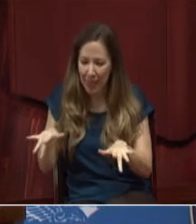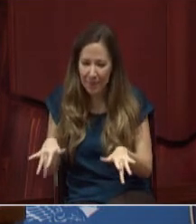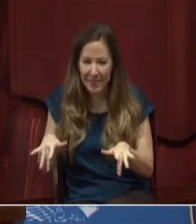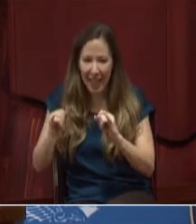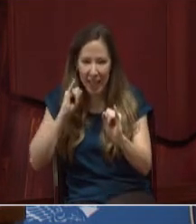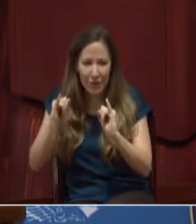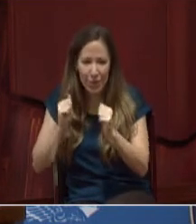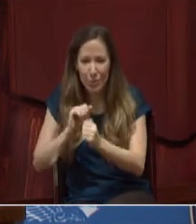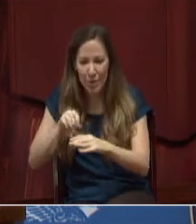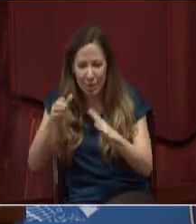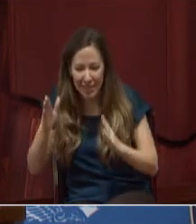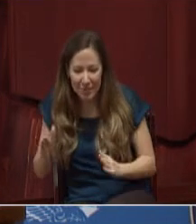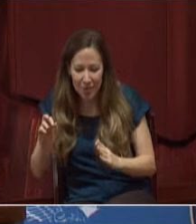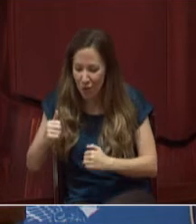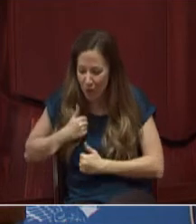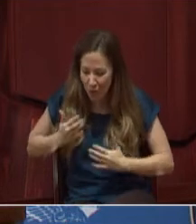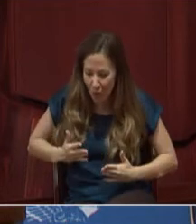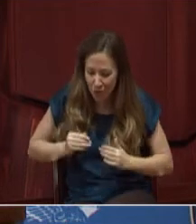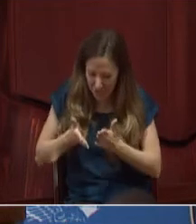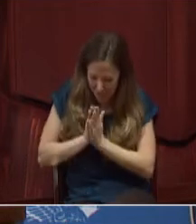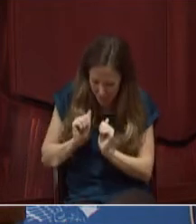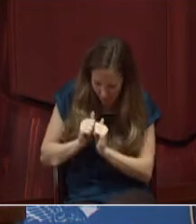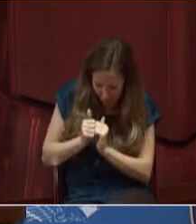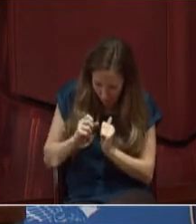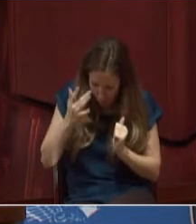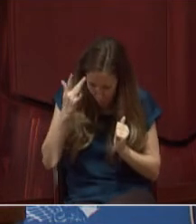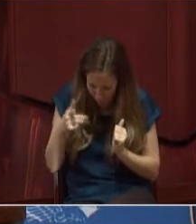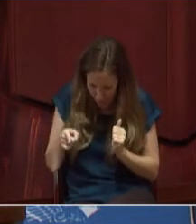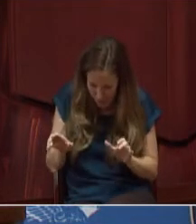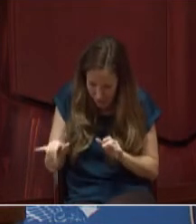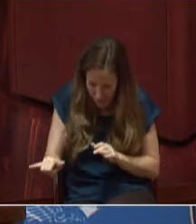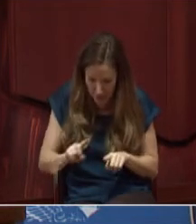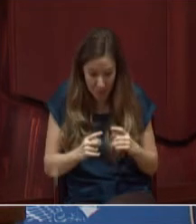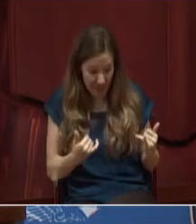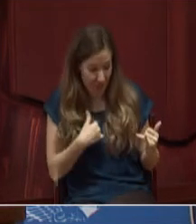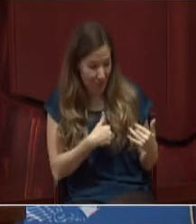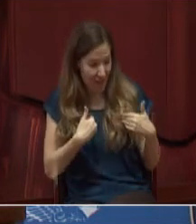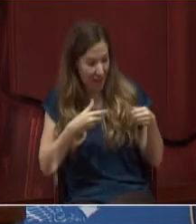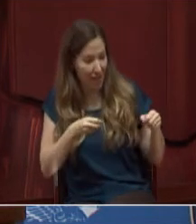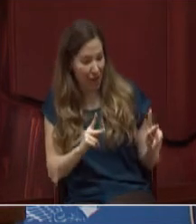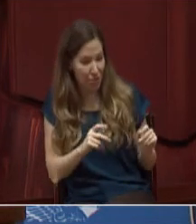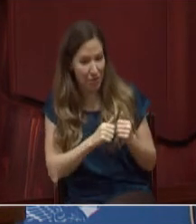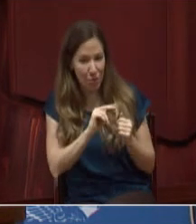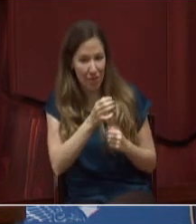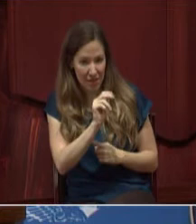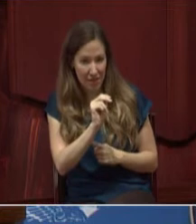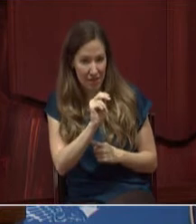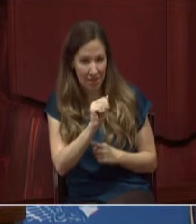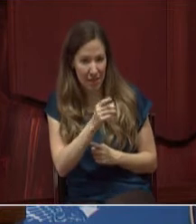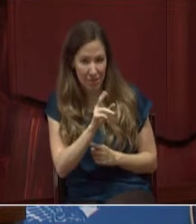soldiers asking them why and how they did certain things. And we have the opportunity to do that with the Nixon